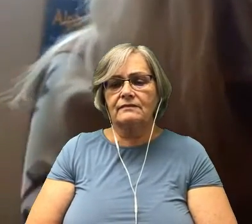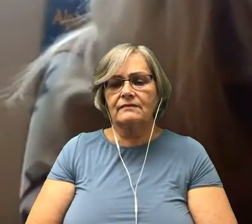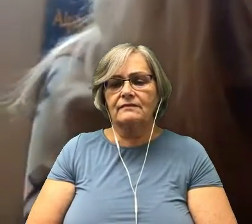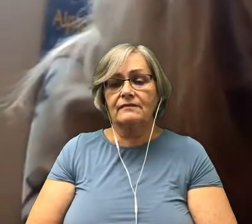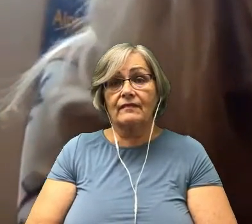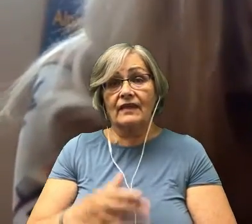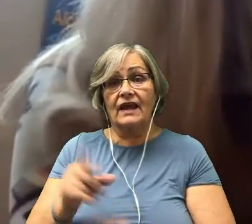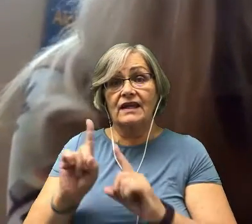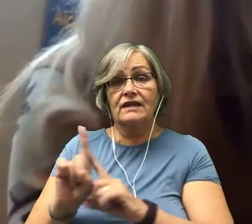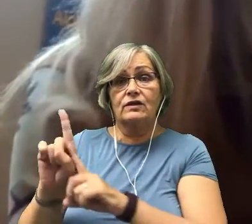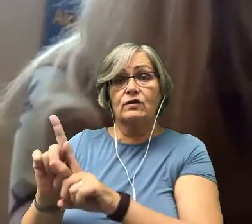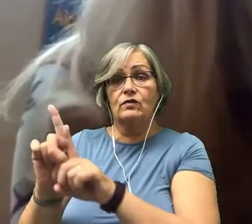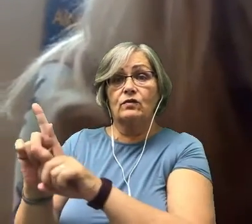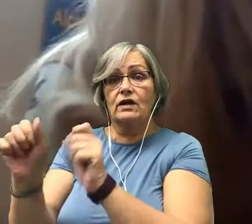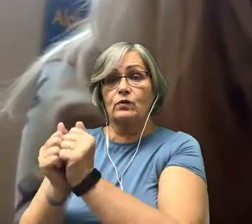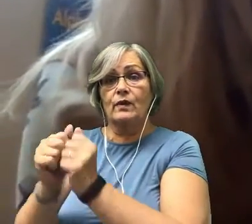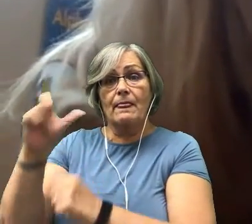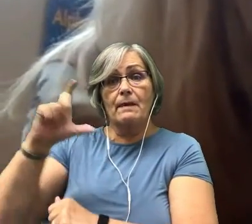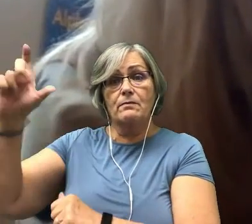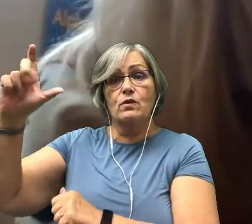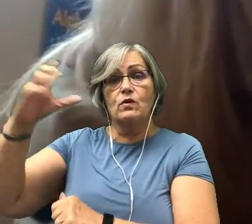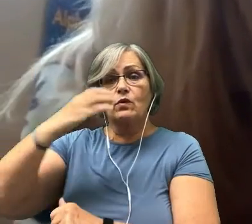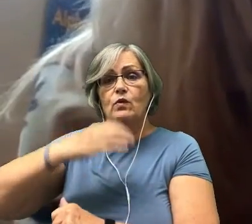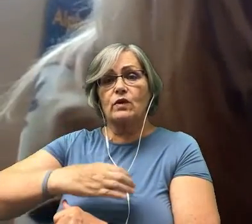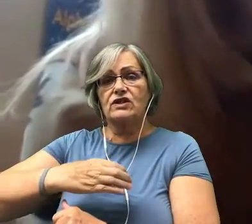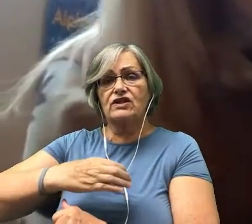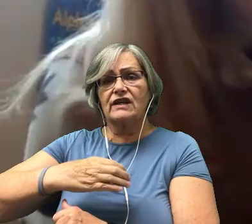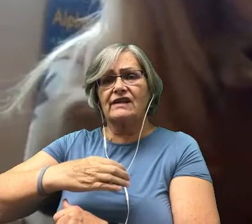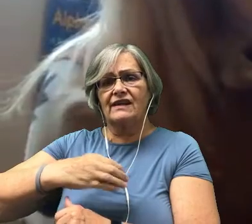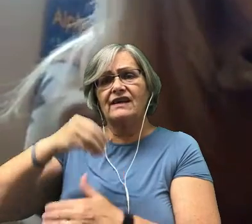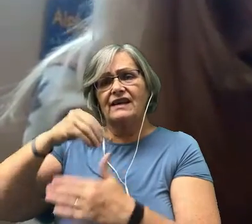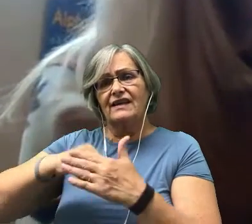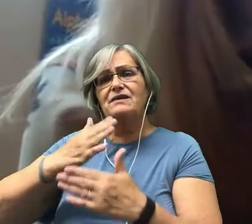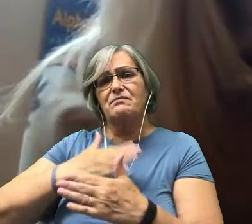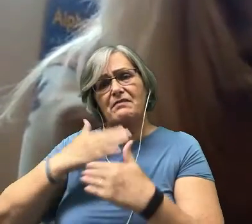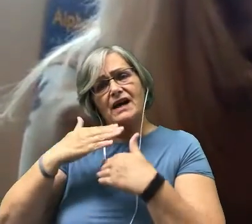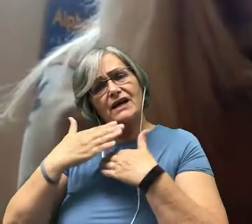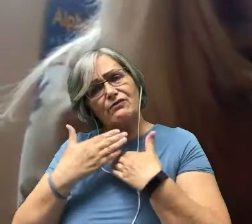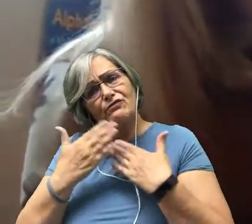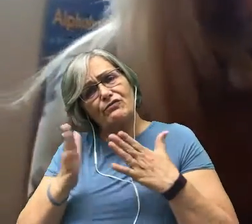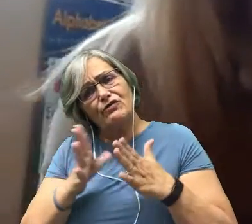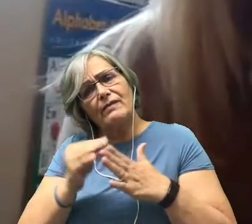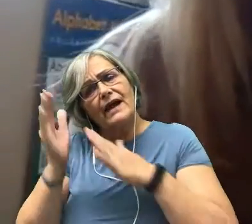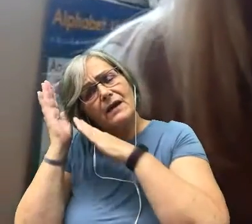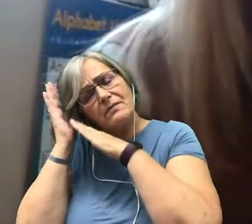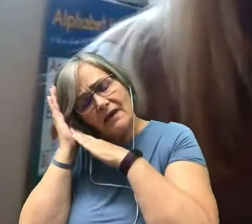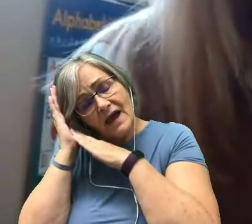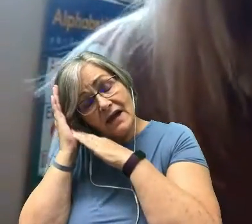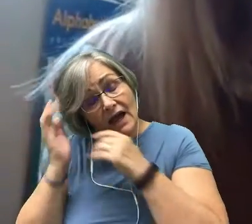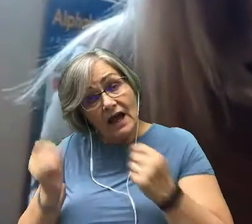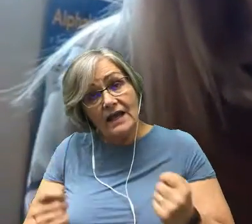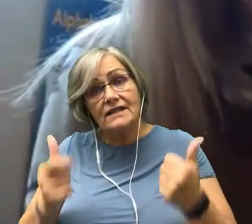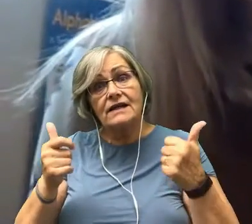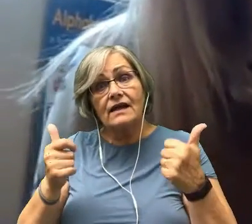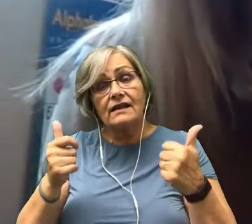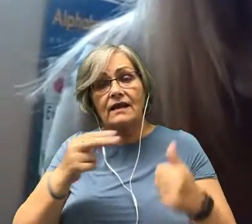And he walked along with the moon, wishing he was in his room and in his bed. And then suddenly,